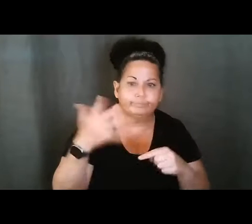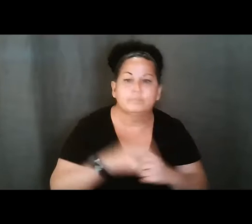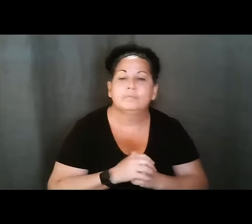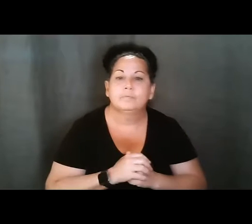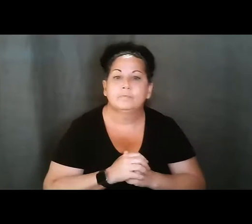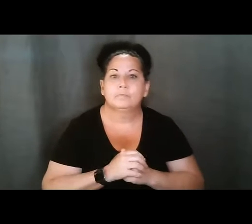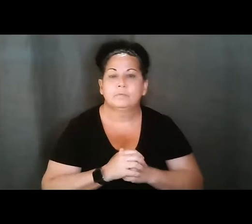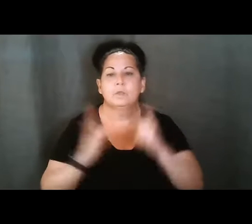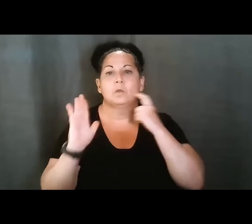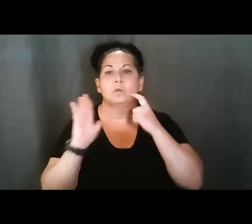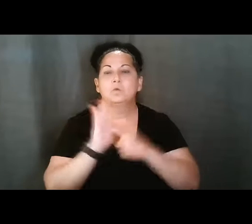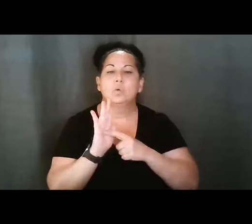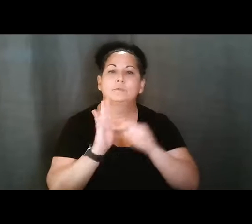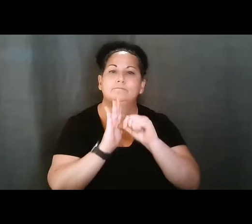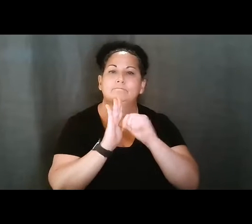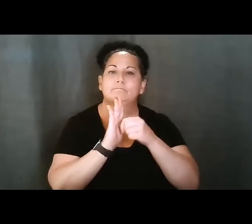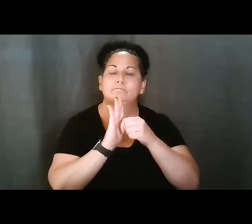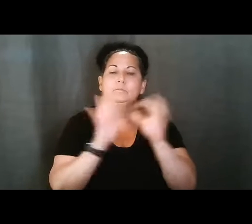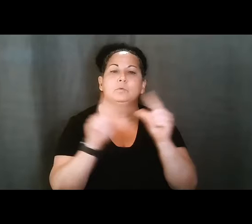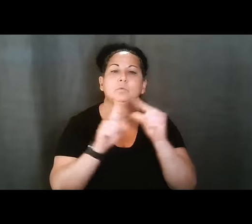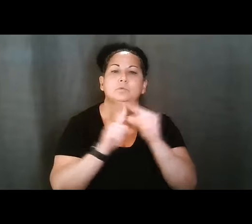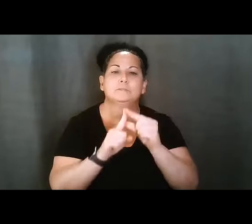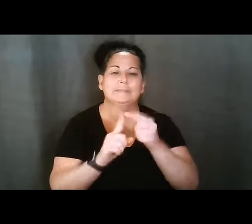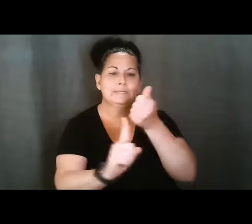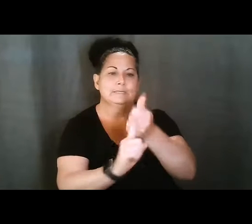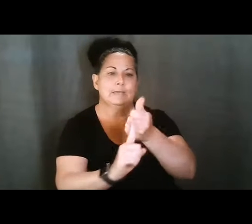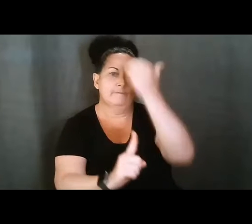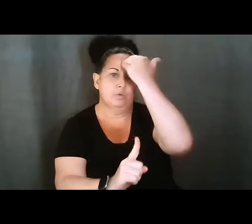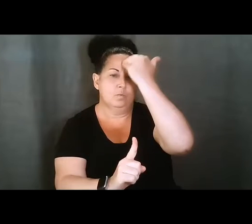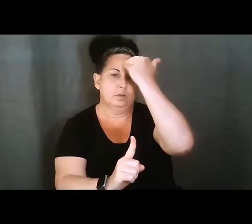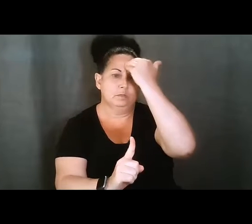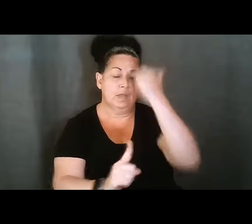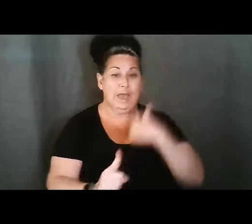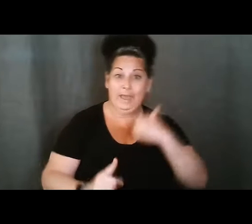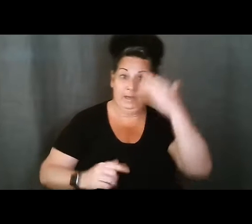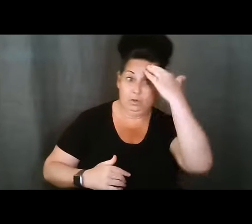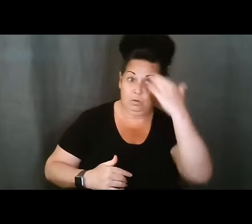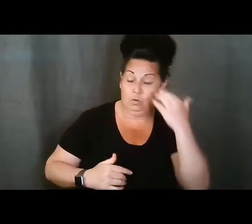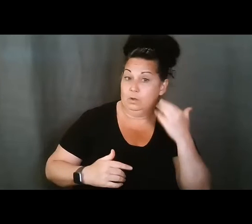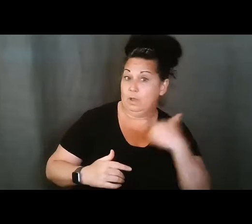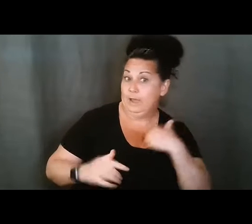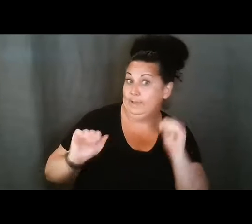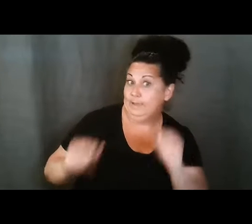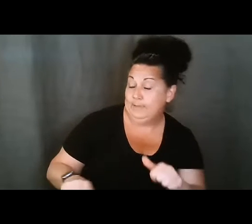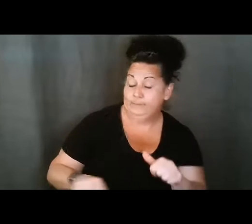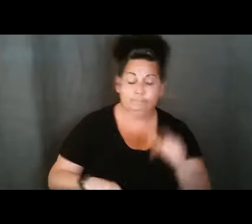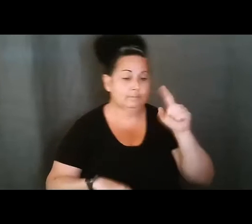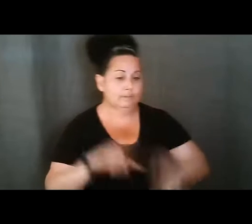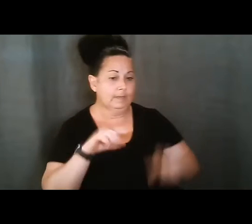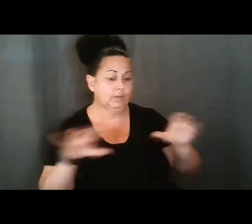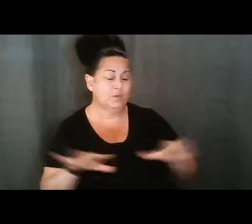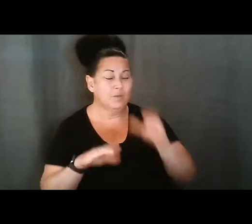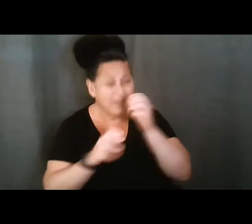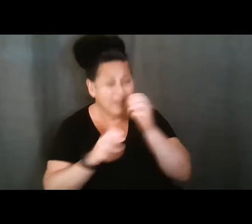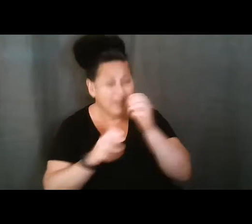Notice the key words here. Self-awareness. I know what I can and cannot do. Parents, we all have limitations. We're